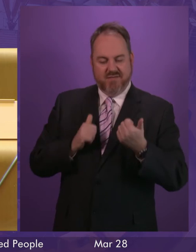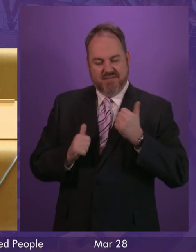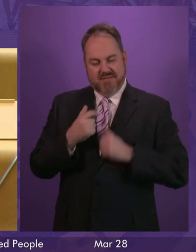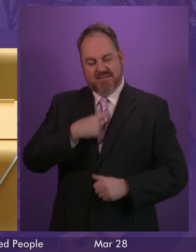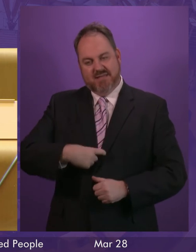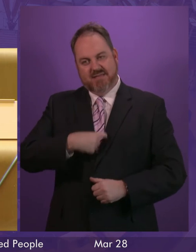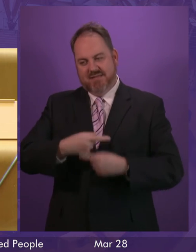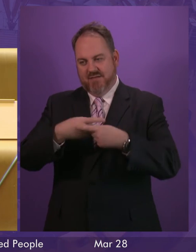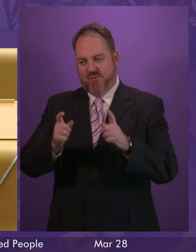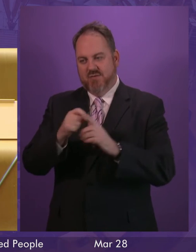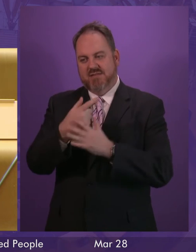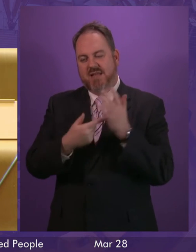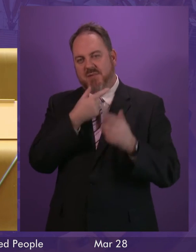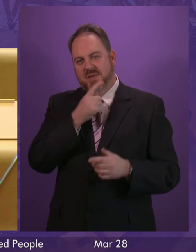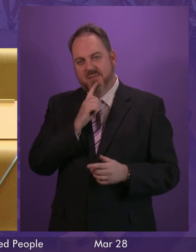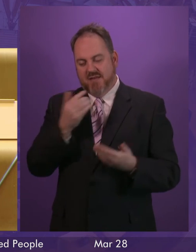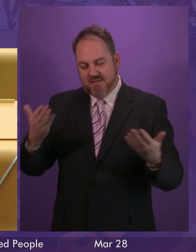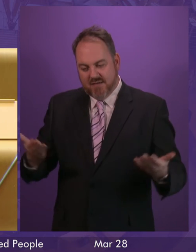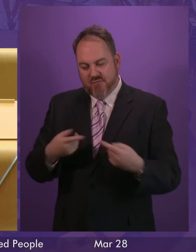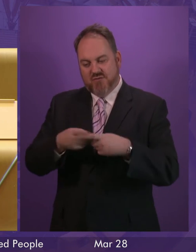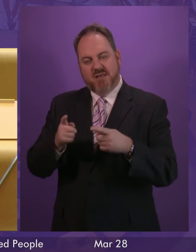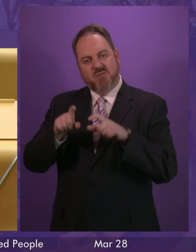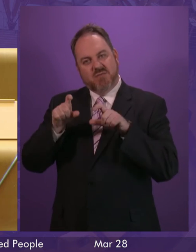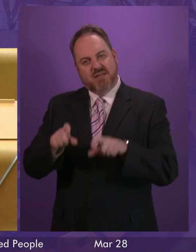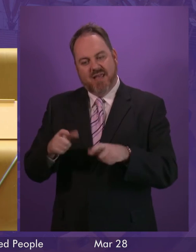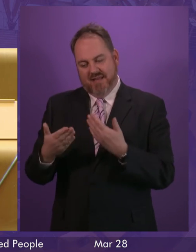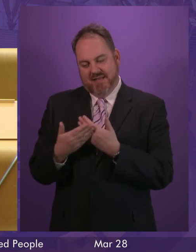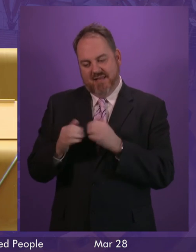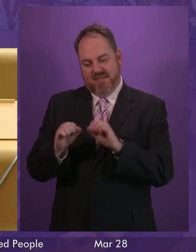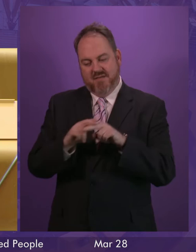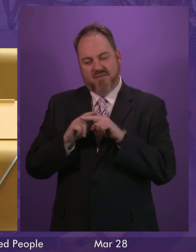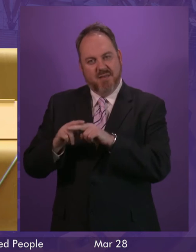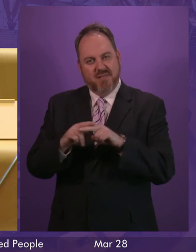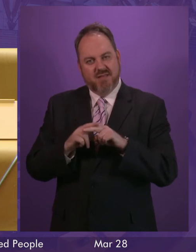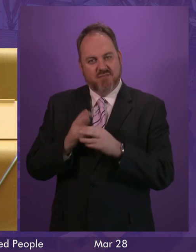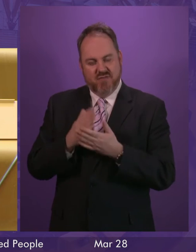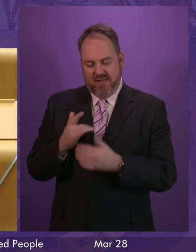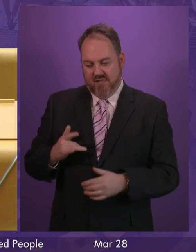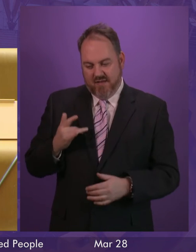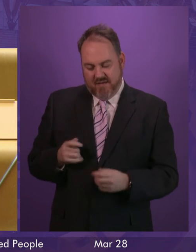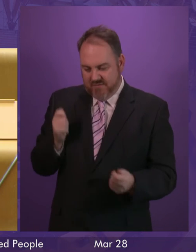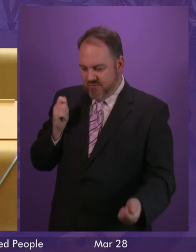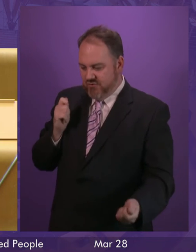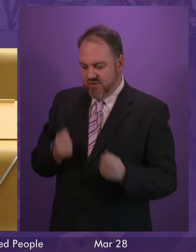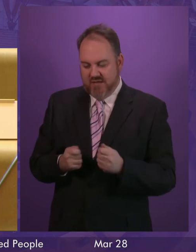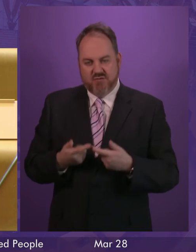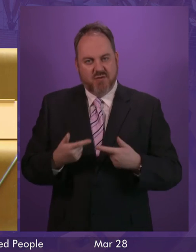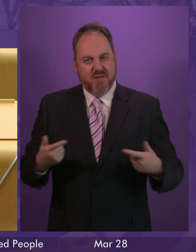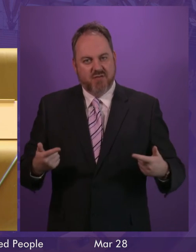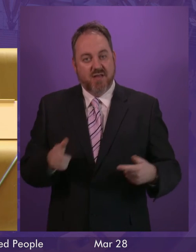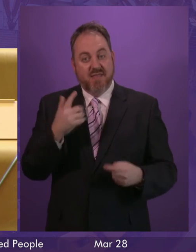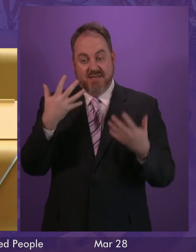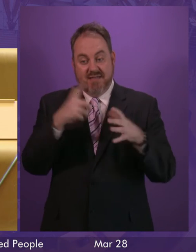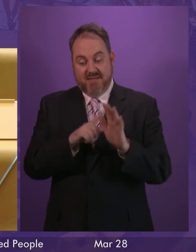or as near to home as possible and close to family and friends. Lives were truly transformed. This was followed a decade